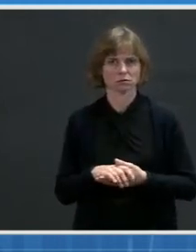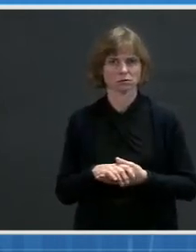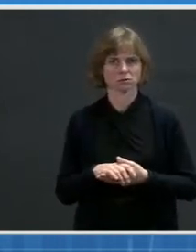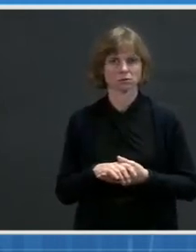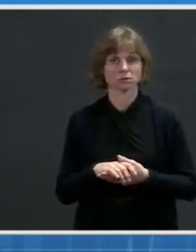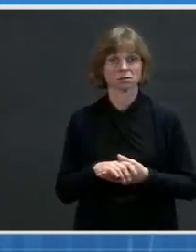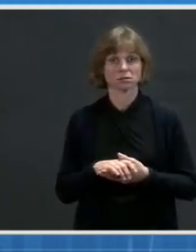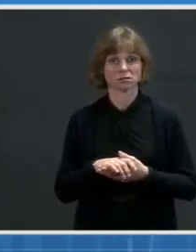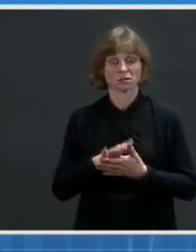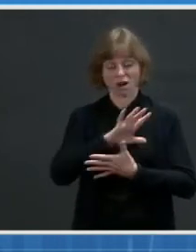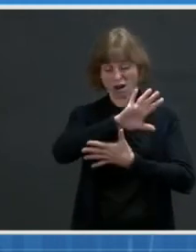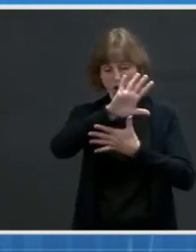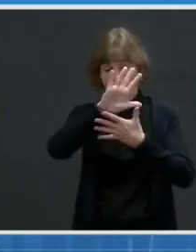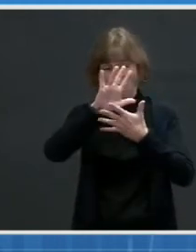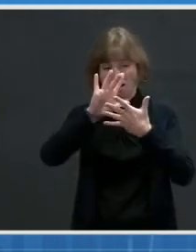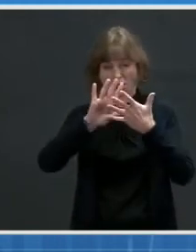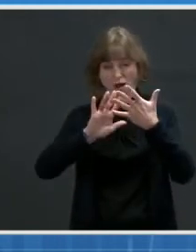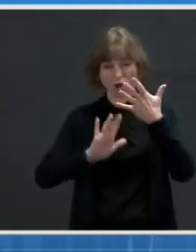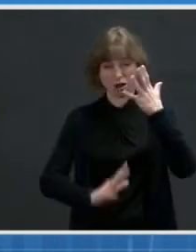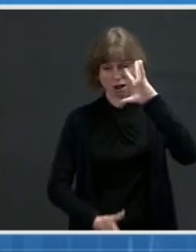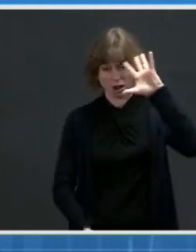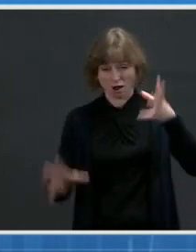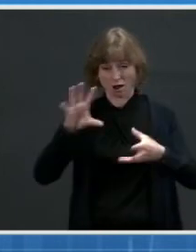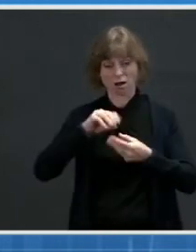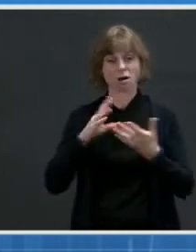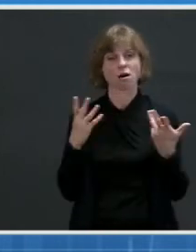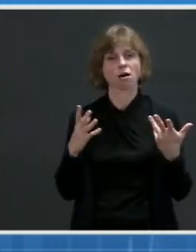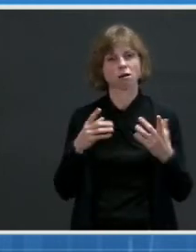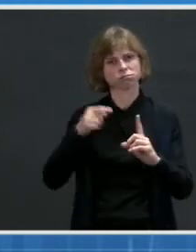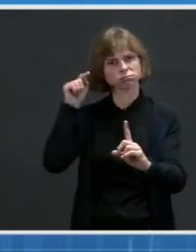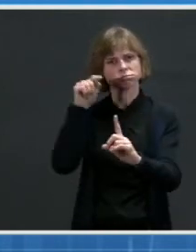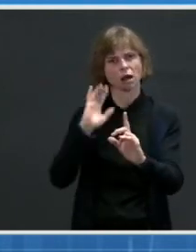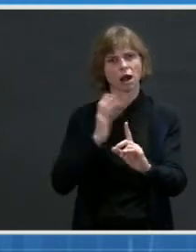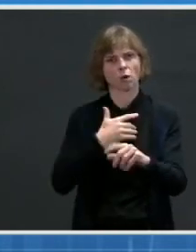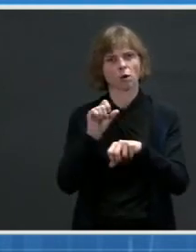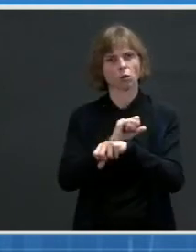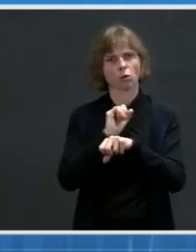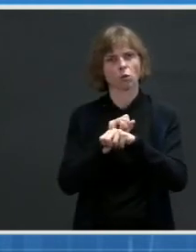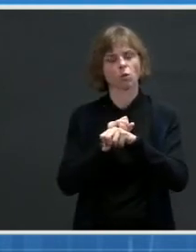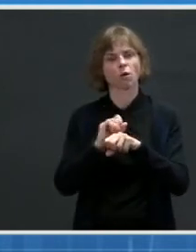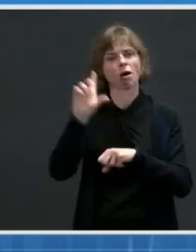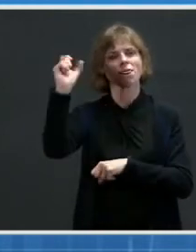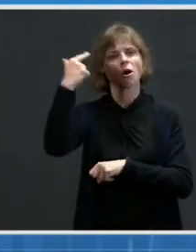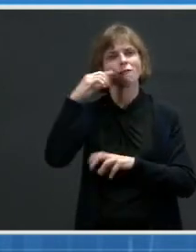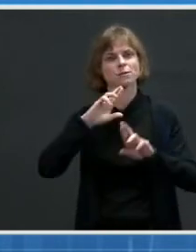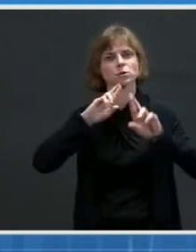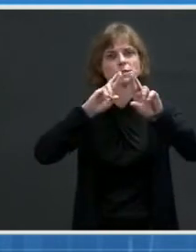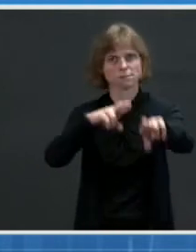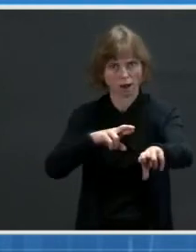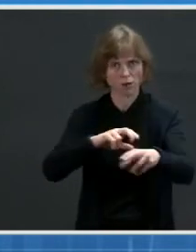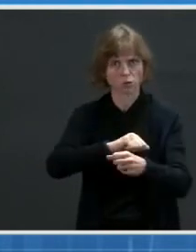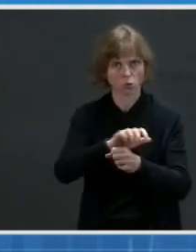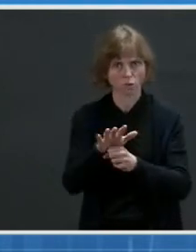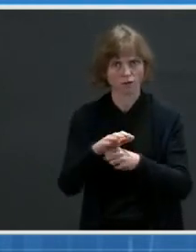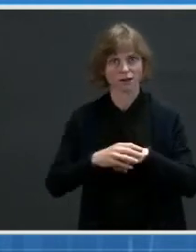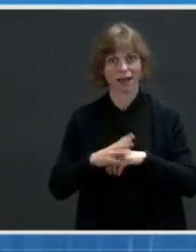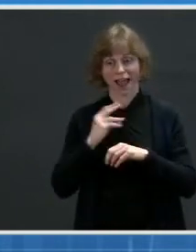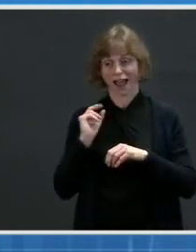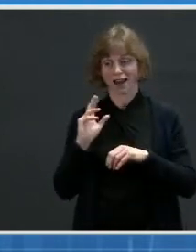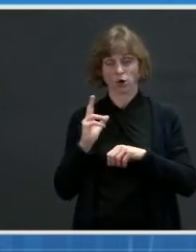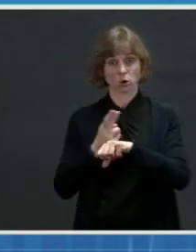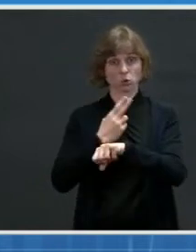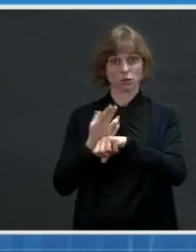All of that continues our work on not only a whole of government response, but to leverage the best existing